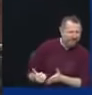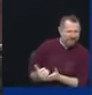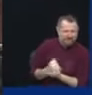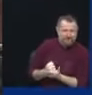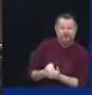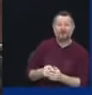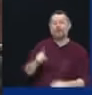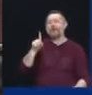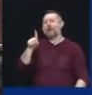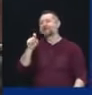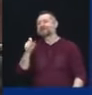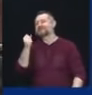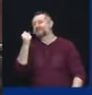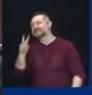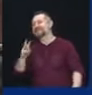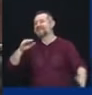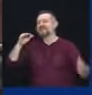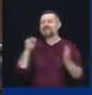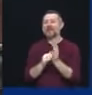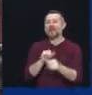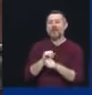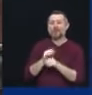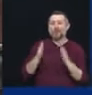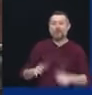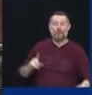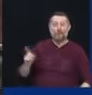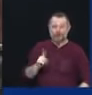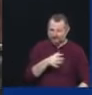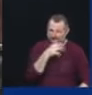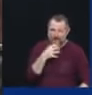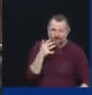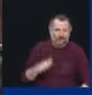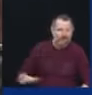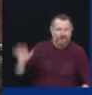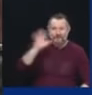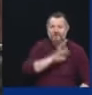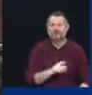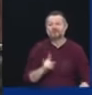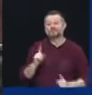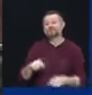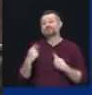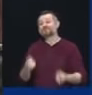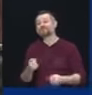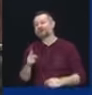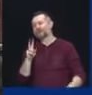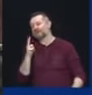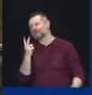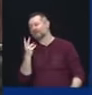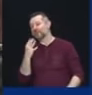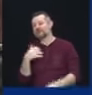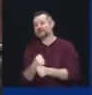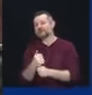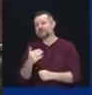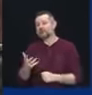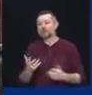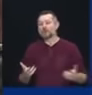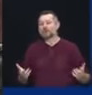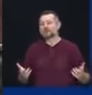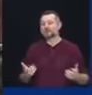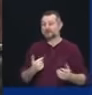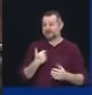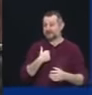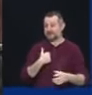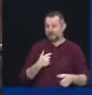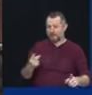116,000 people work on farms. And over the past few years, we've taken a whole different look